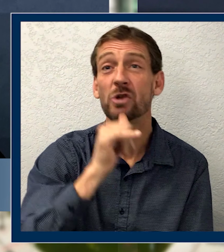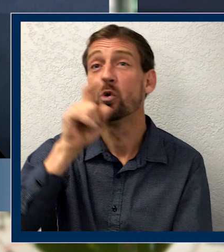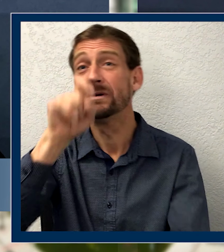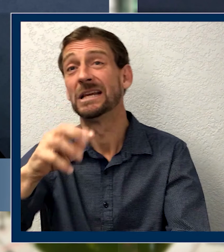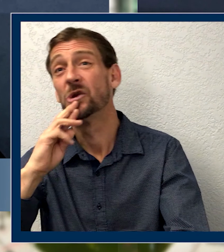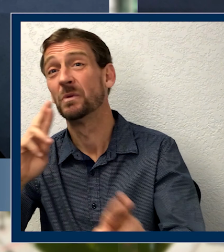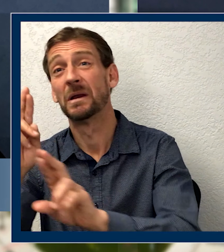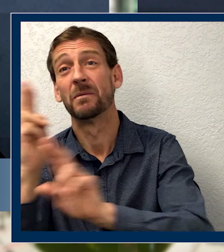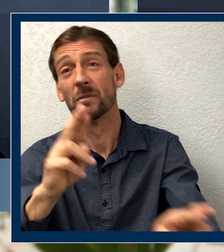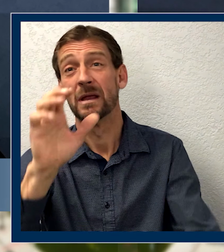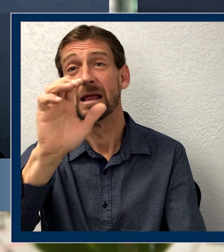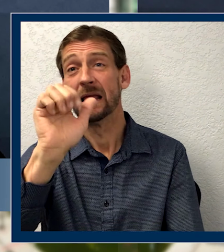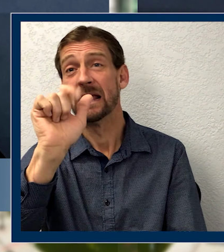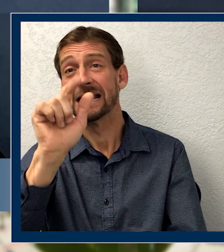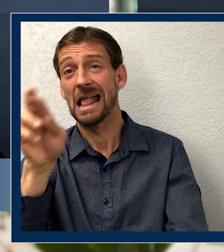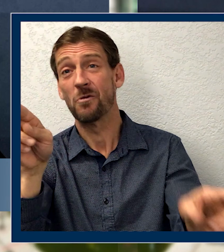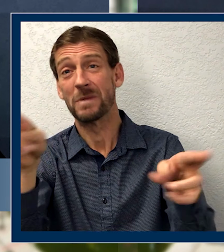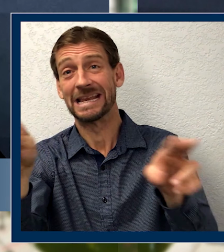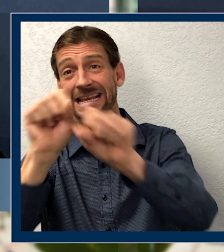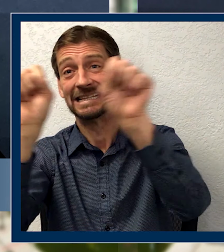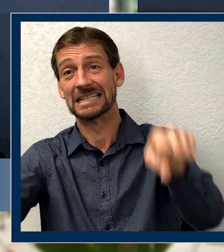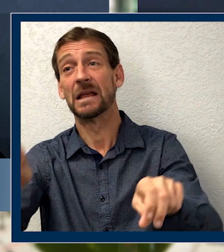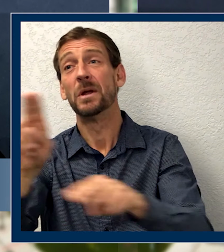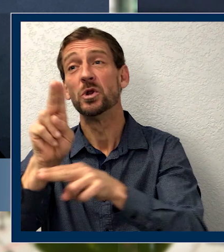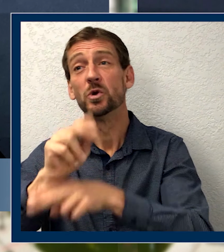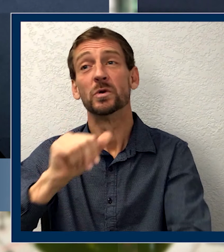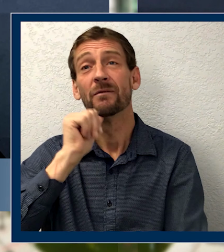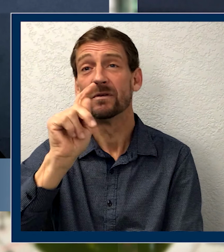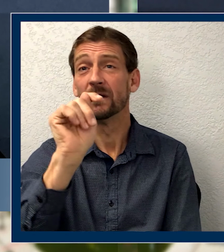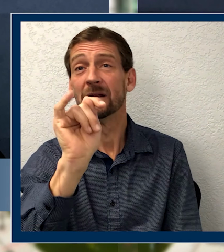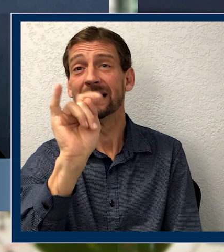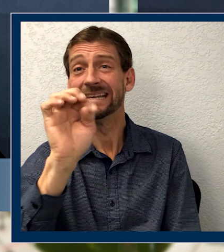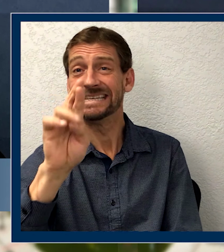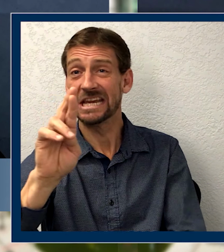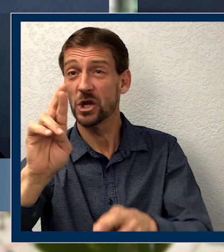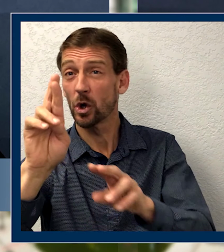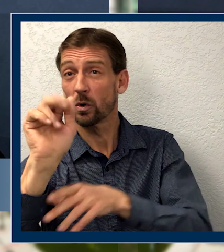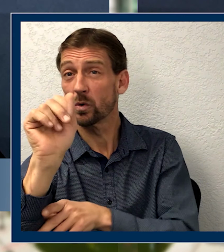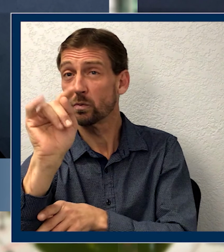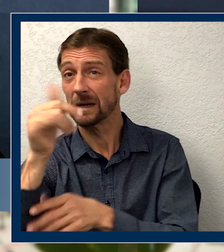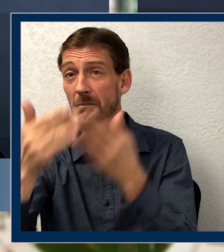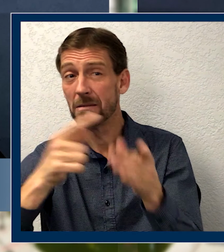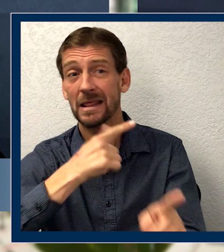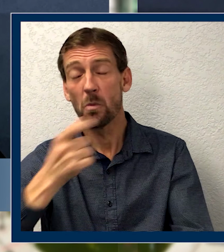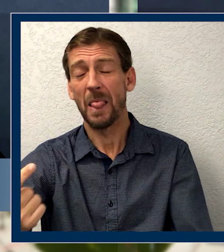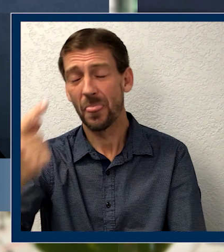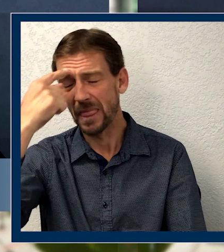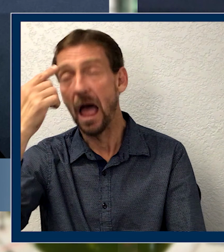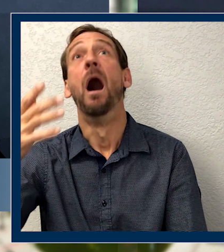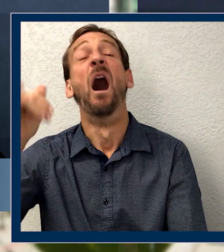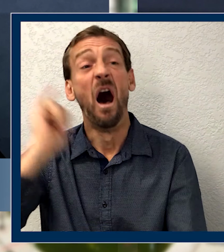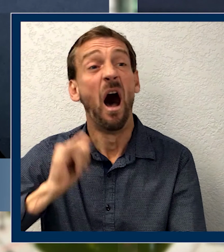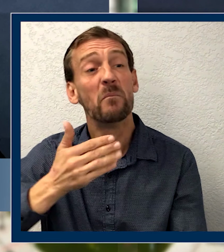it to the CalReady system, and then not use it for tiered rating. Maybe they'll come to their senses soon,